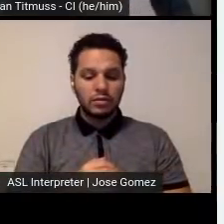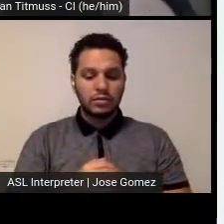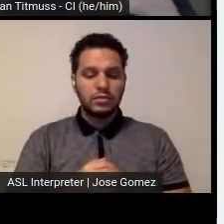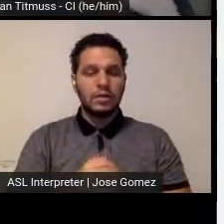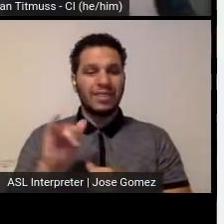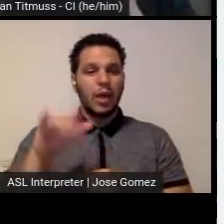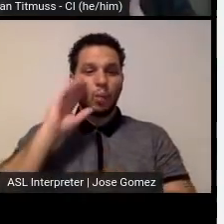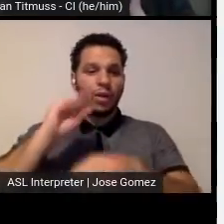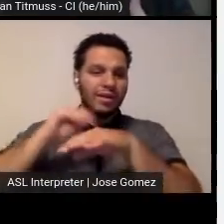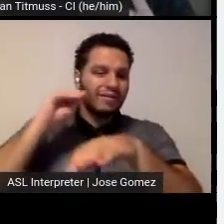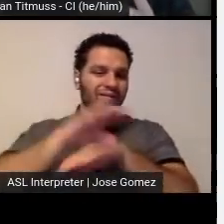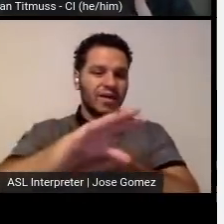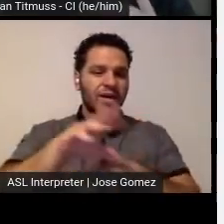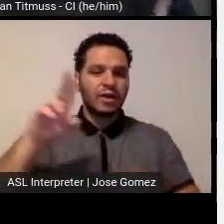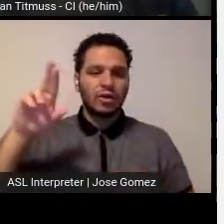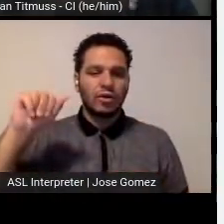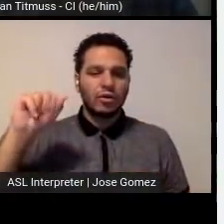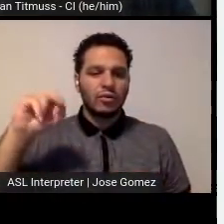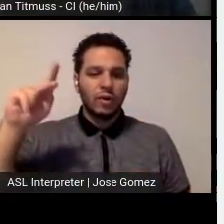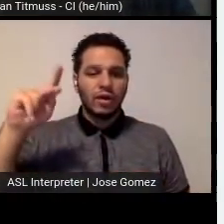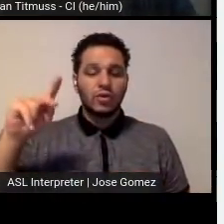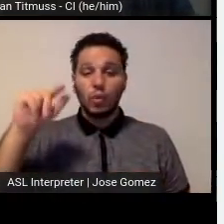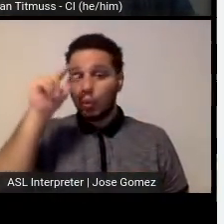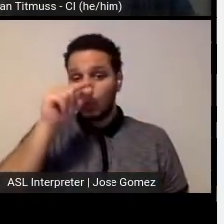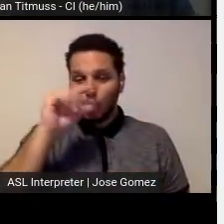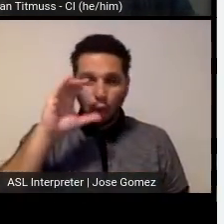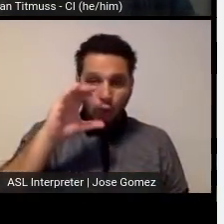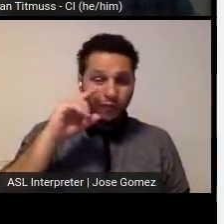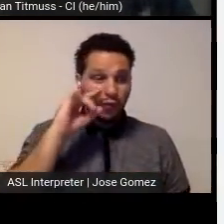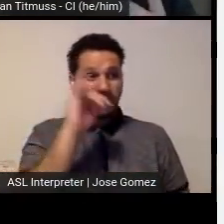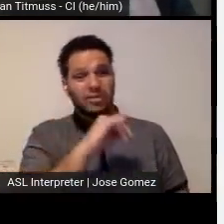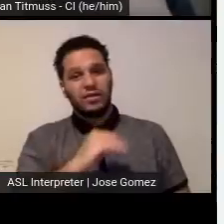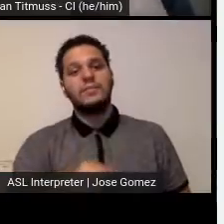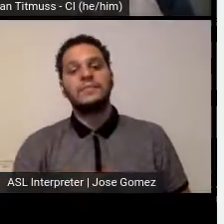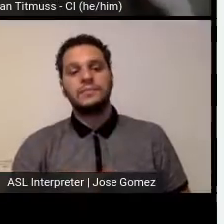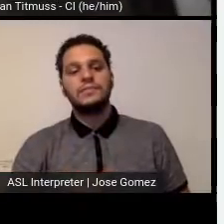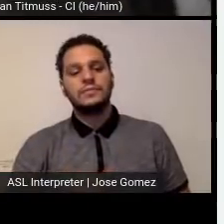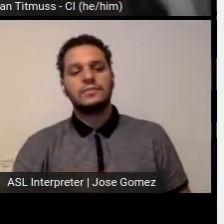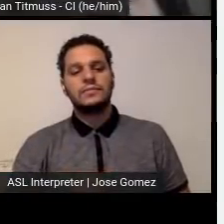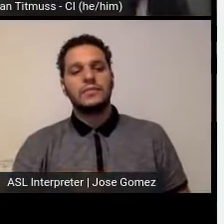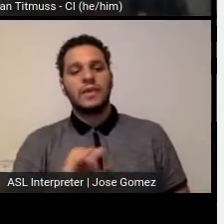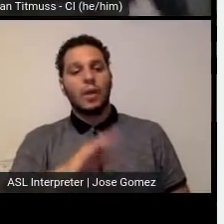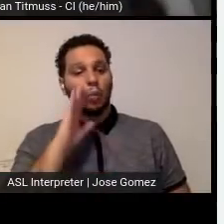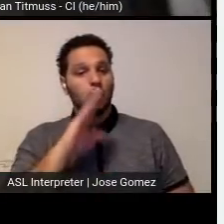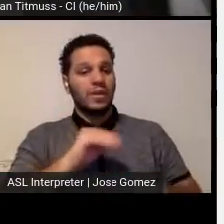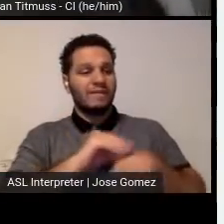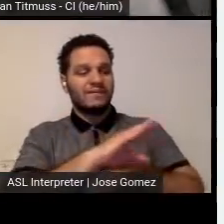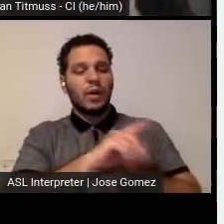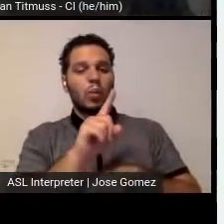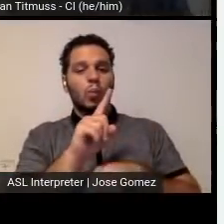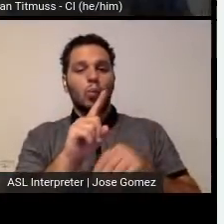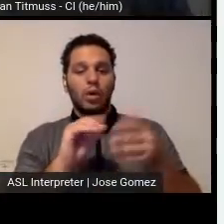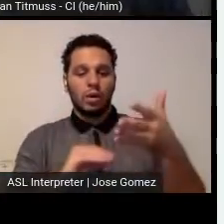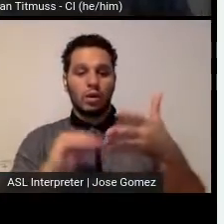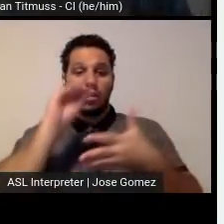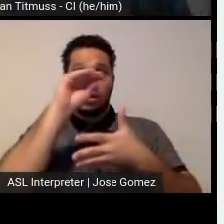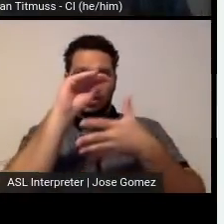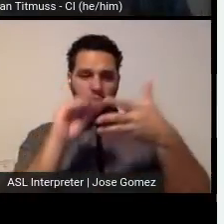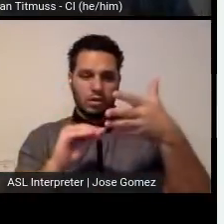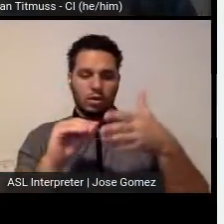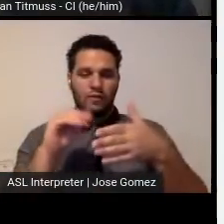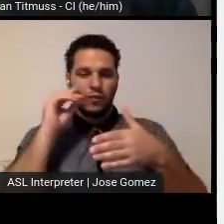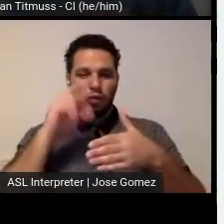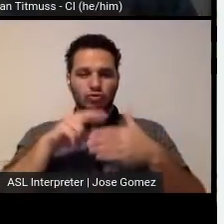affect the ranking. So Google looks at those, and that can affect where Google places you on the search engine results